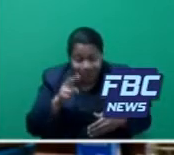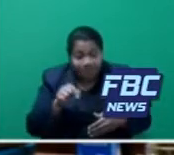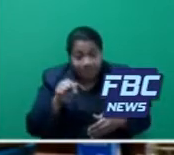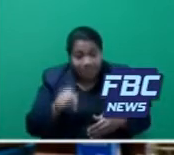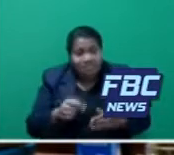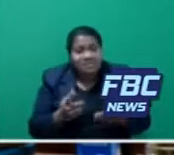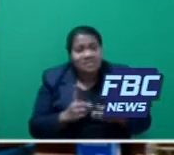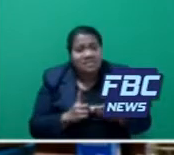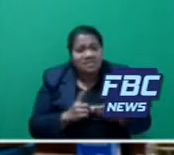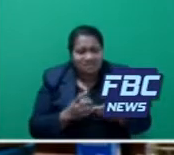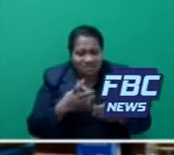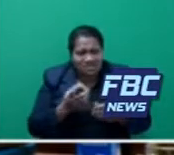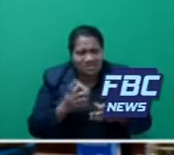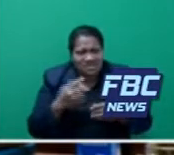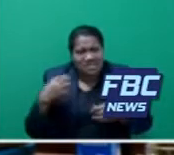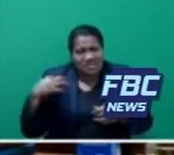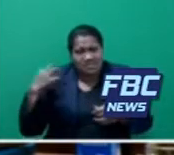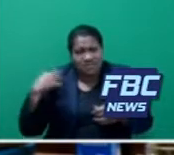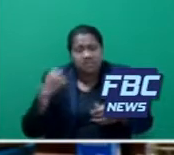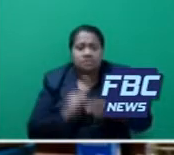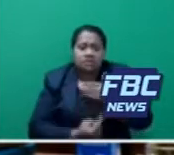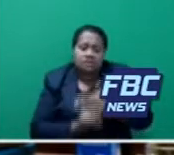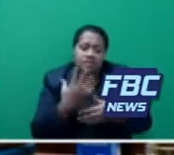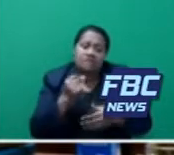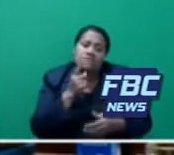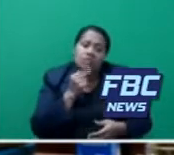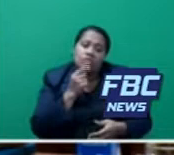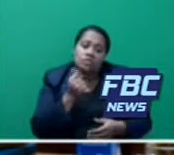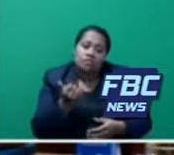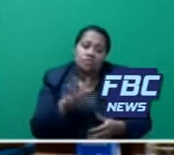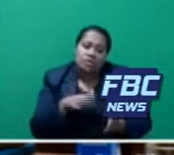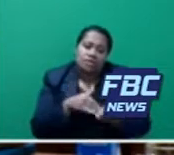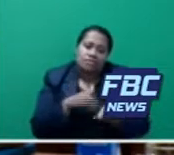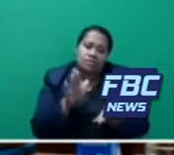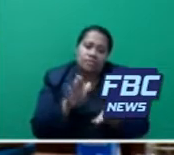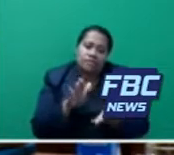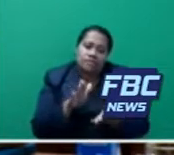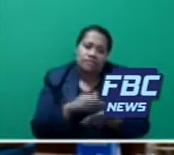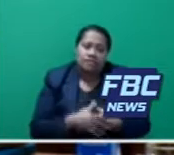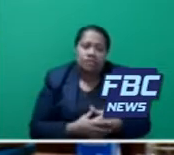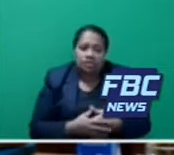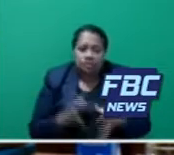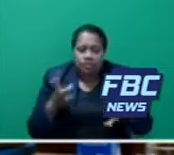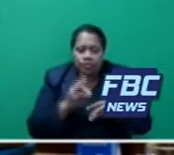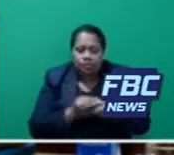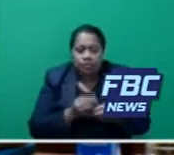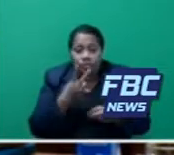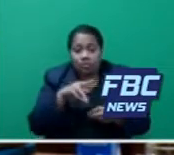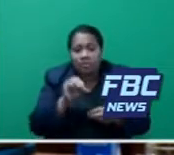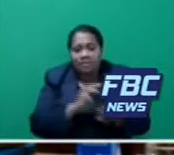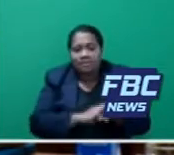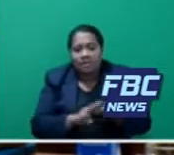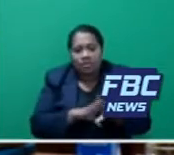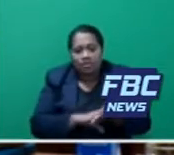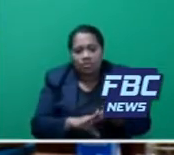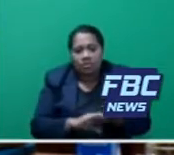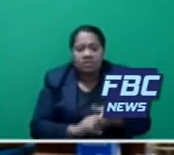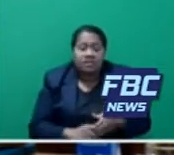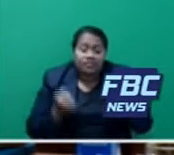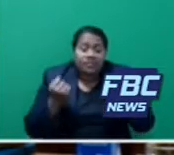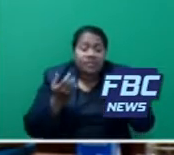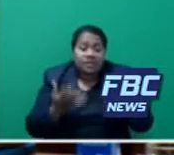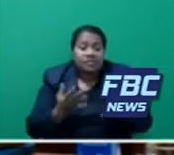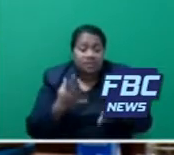additional applicants have their loans already approved to a sum of $20 million. Given the